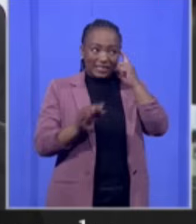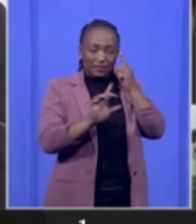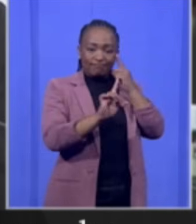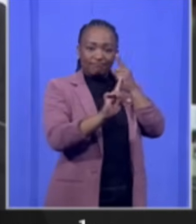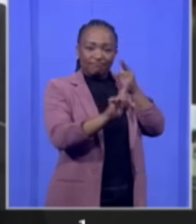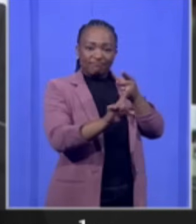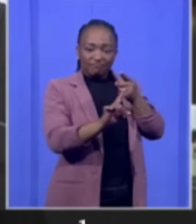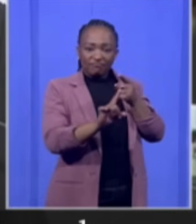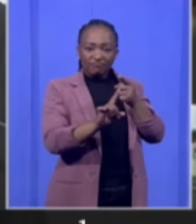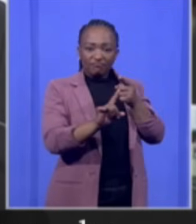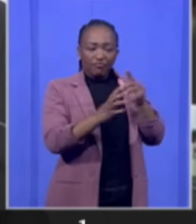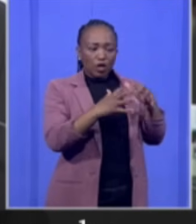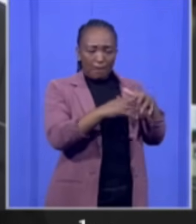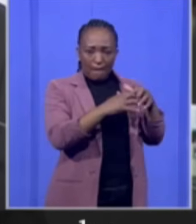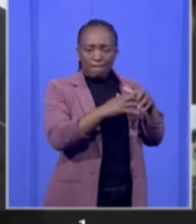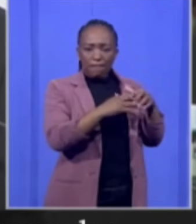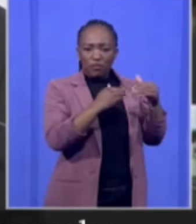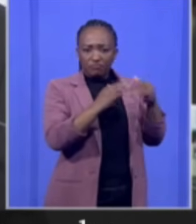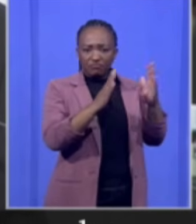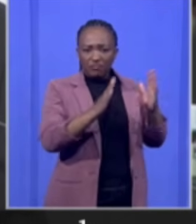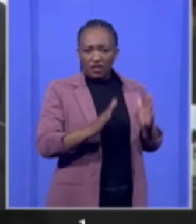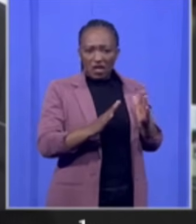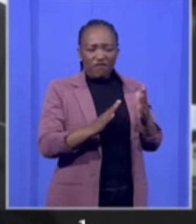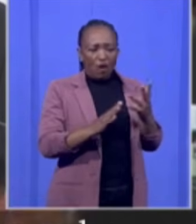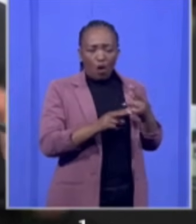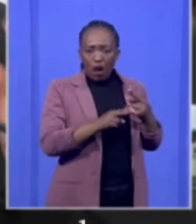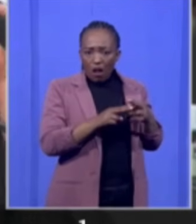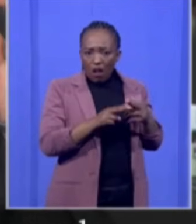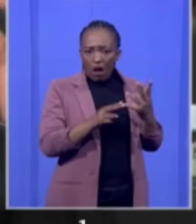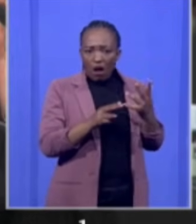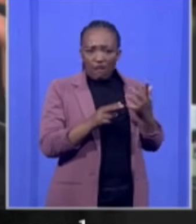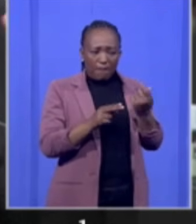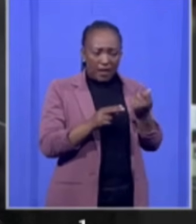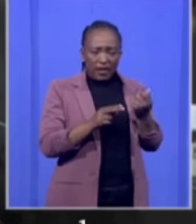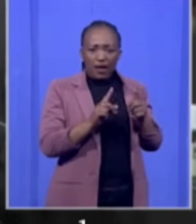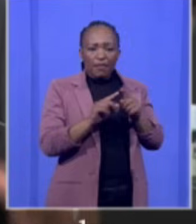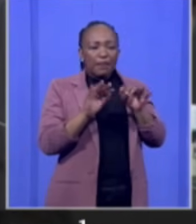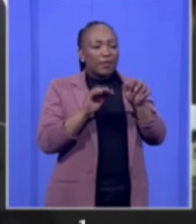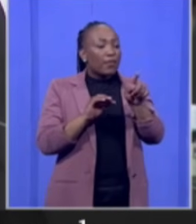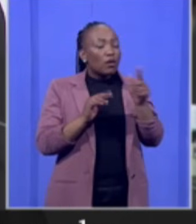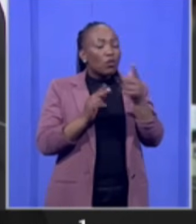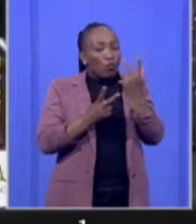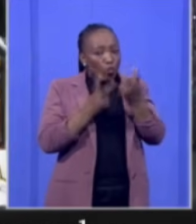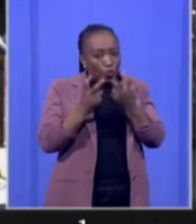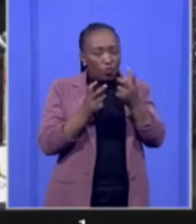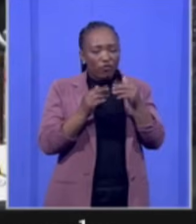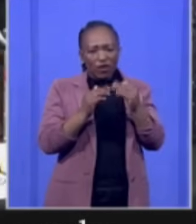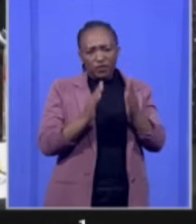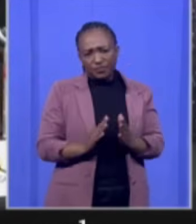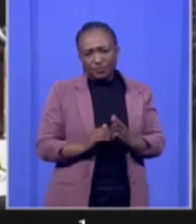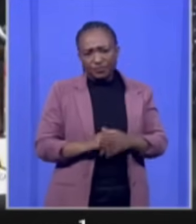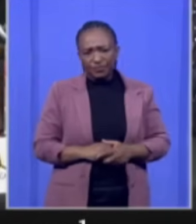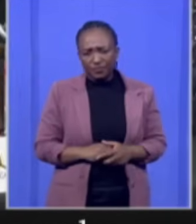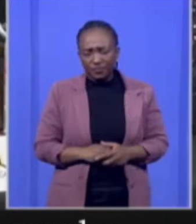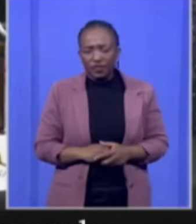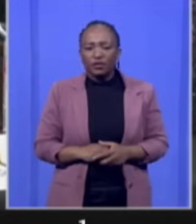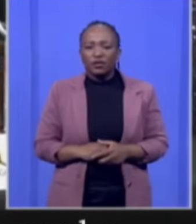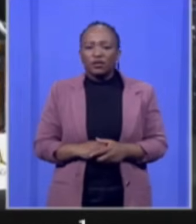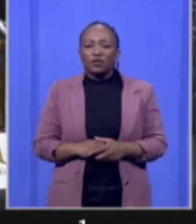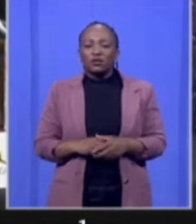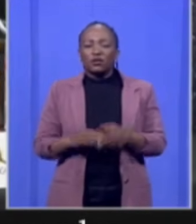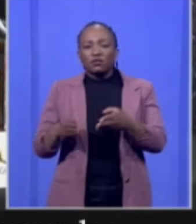some dwellings that could generate resources at the expense of people that are looking for sites. Tlhokomelo ya ditsela